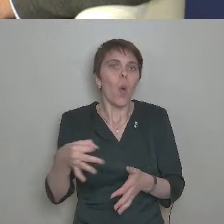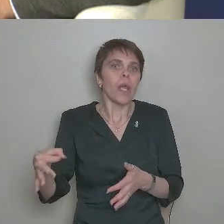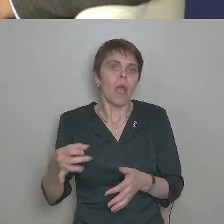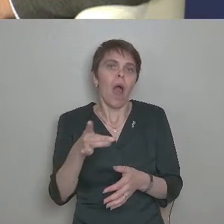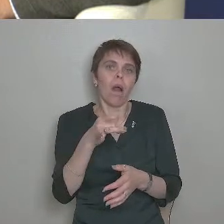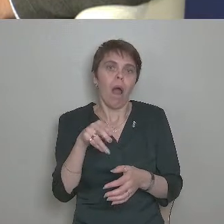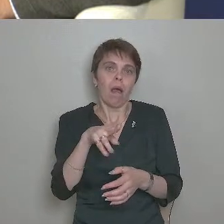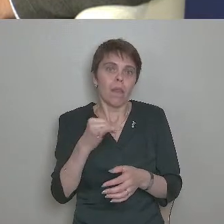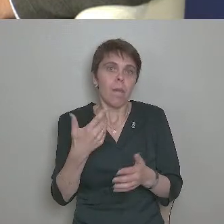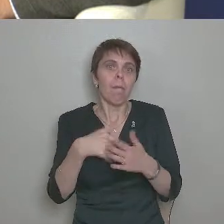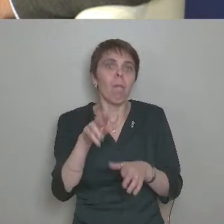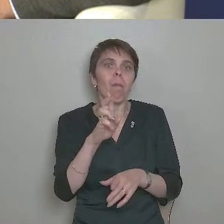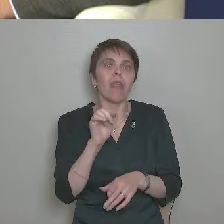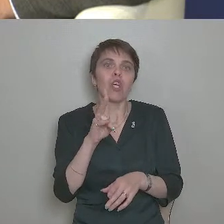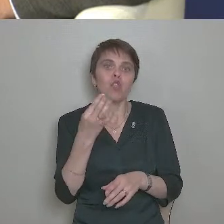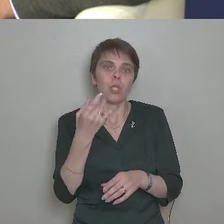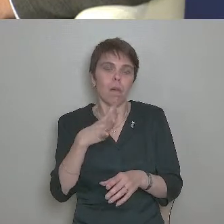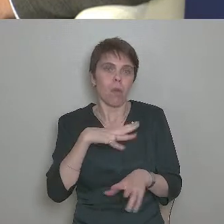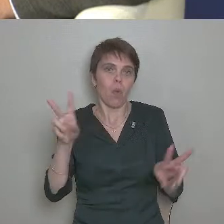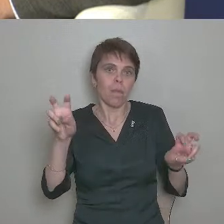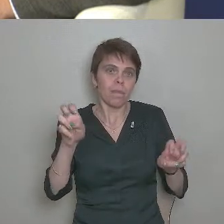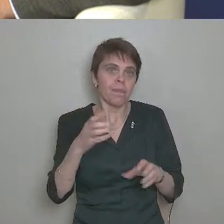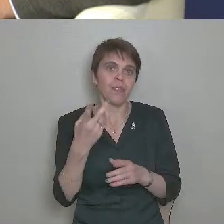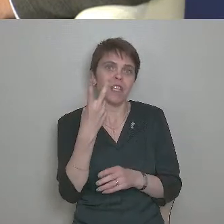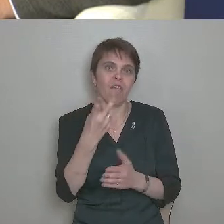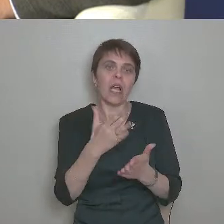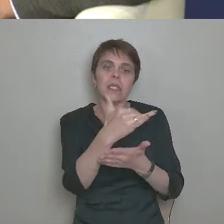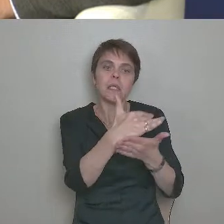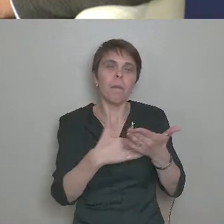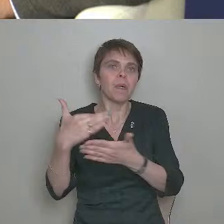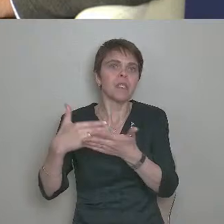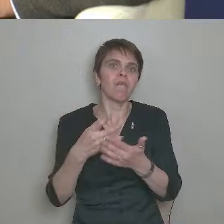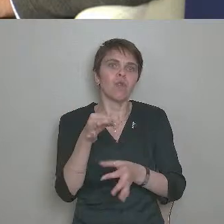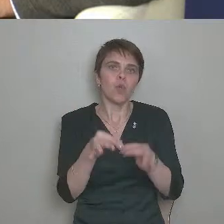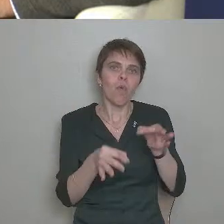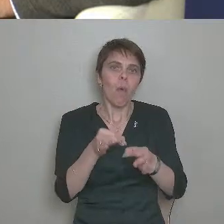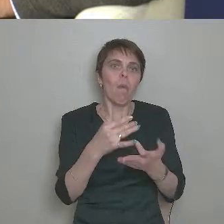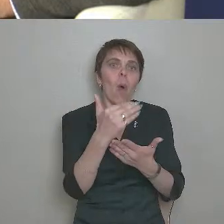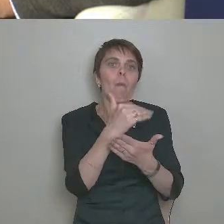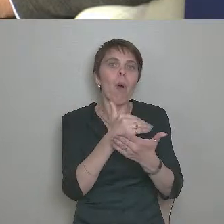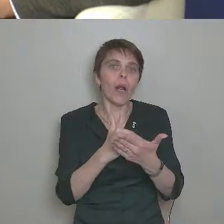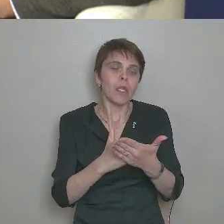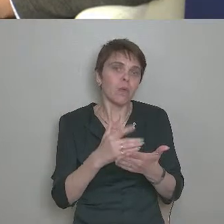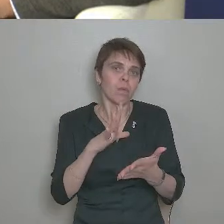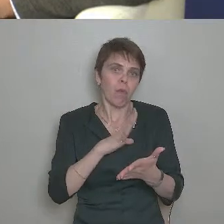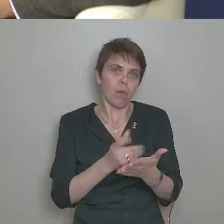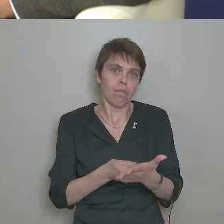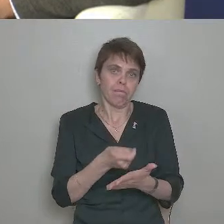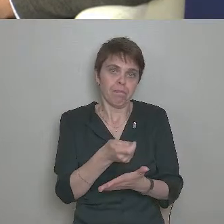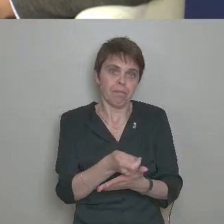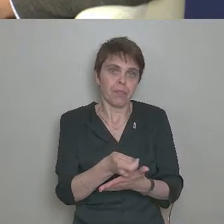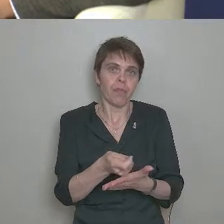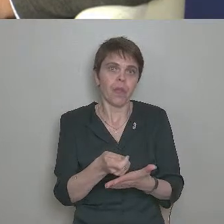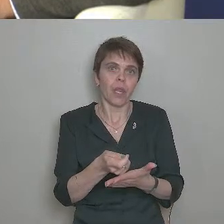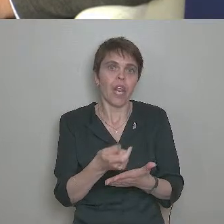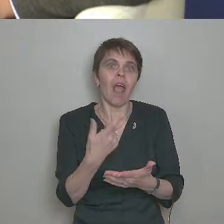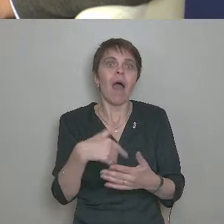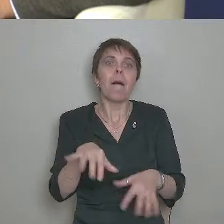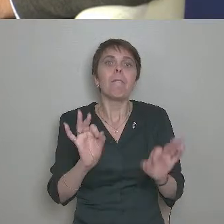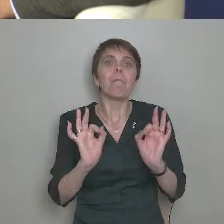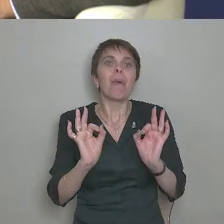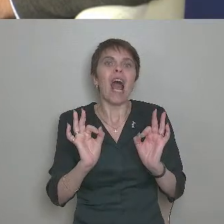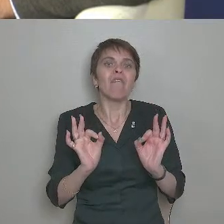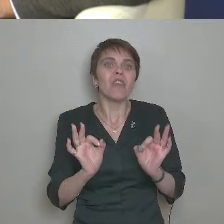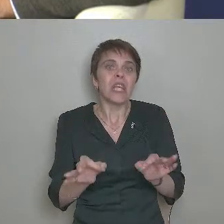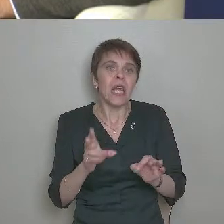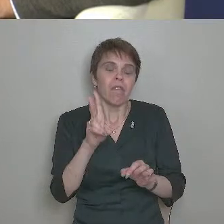on the register representing others. So, for instance, in Lviv Council, there were two lists of the nominees,